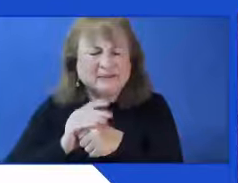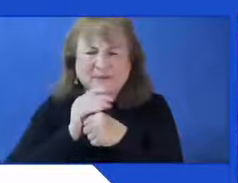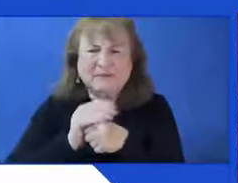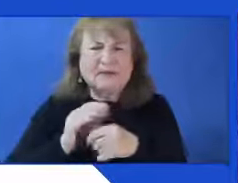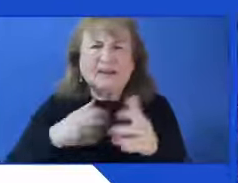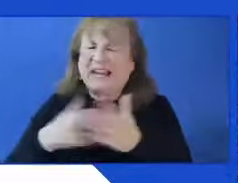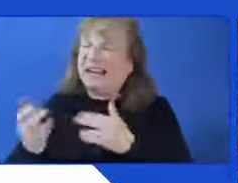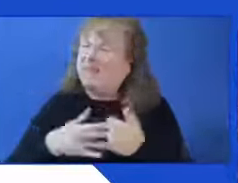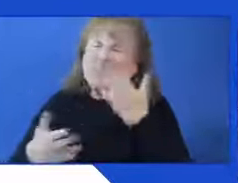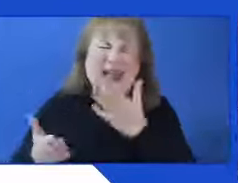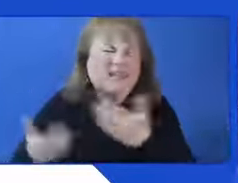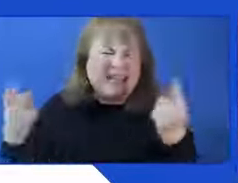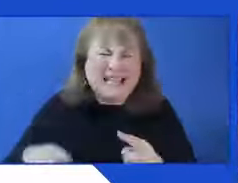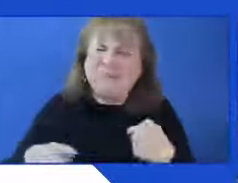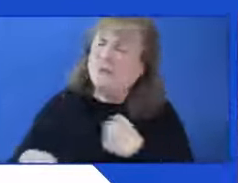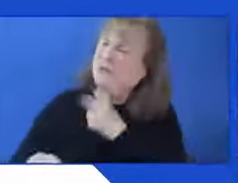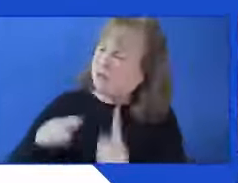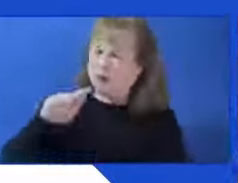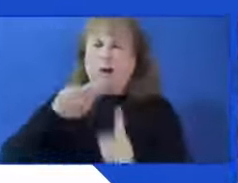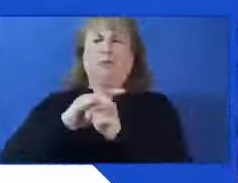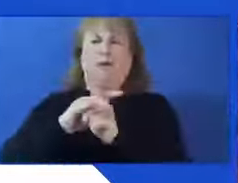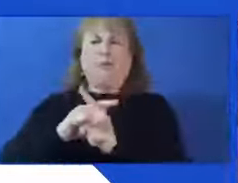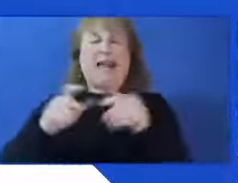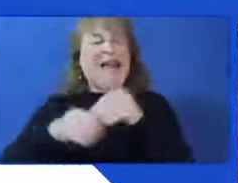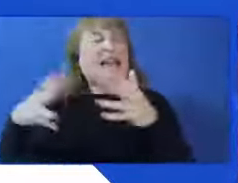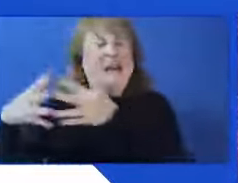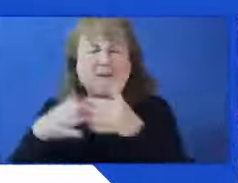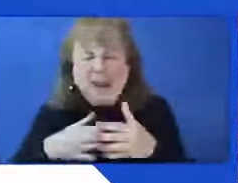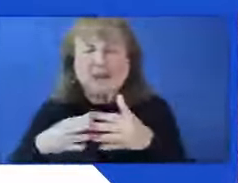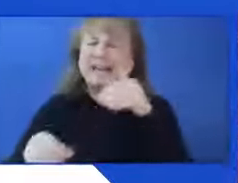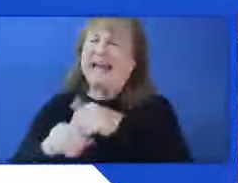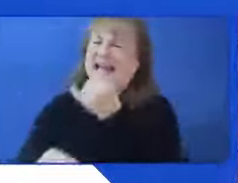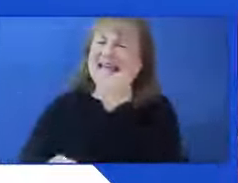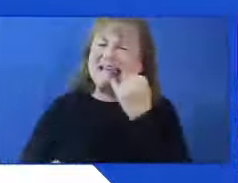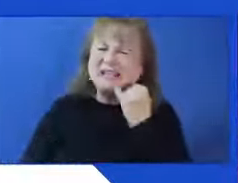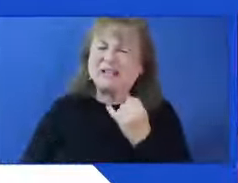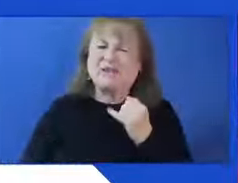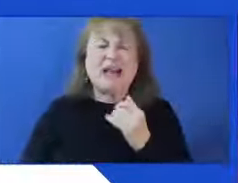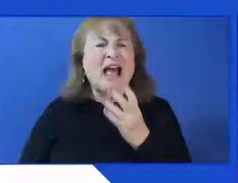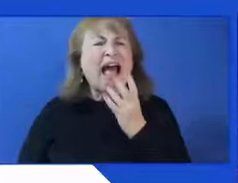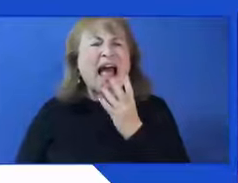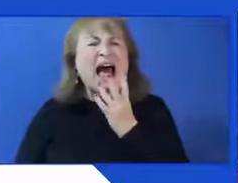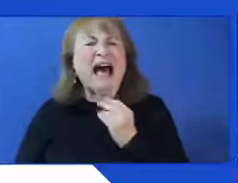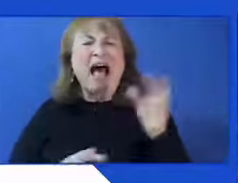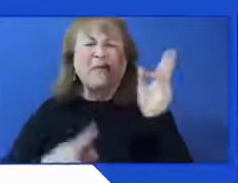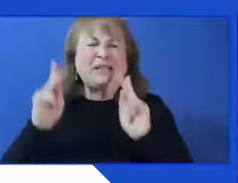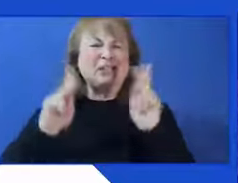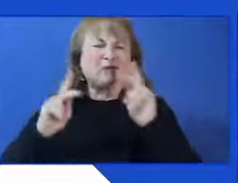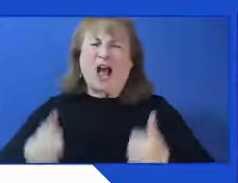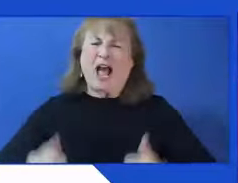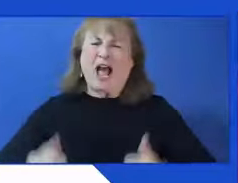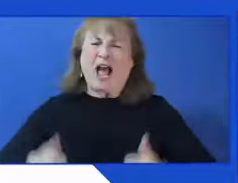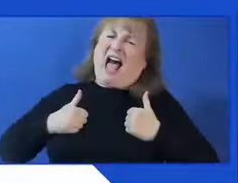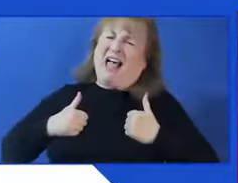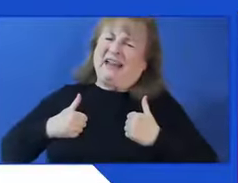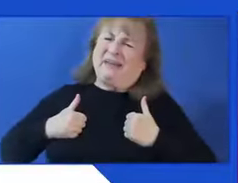adversity in America and in Israel. Am Yisroel Chai.